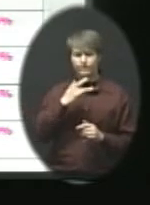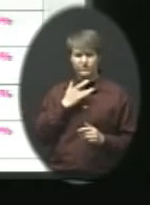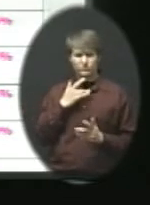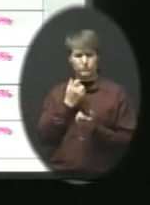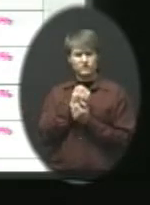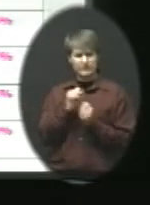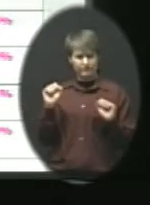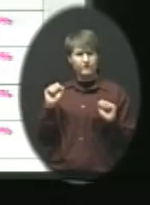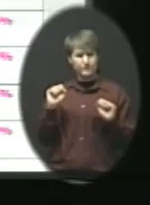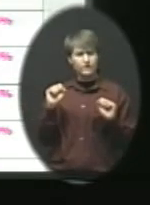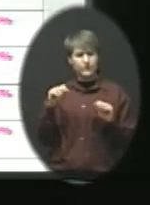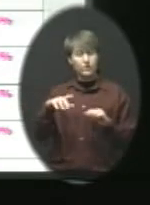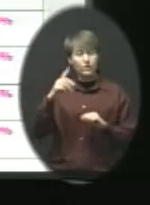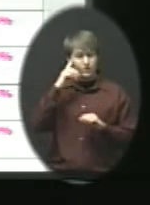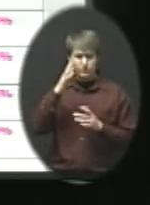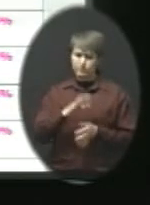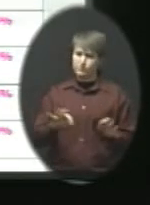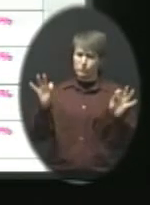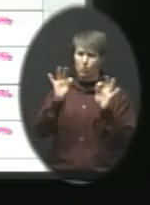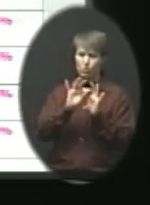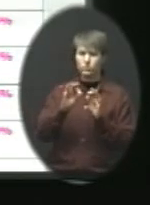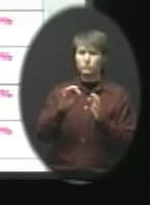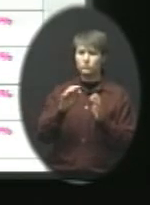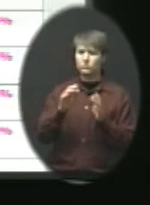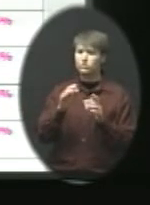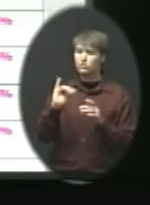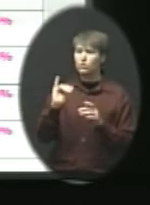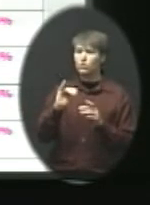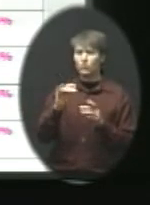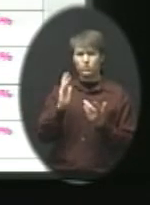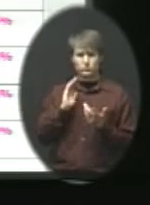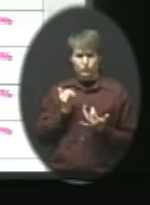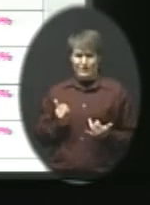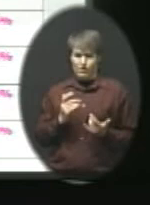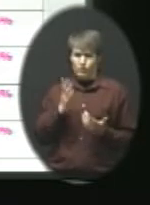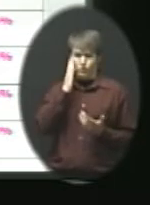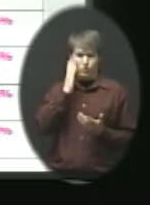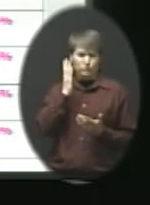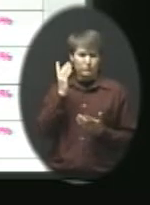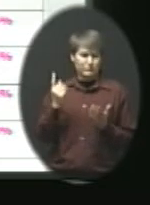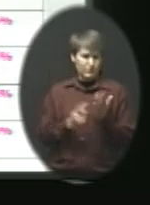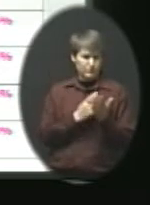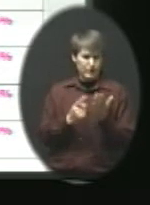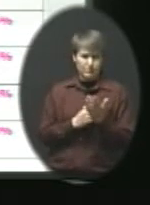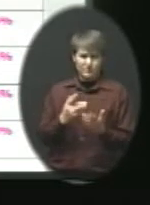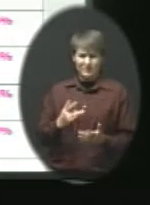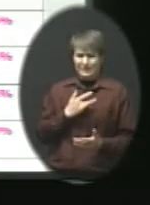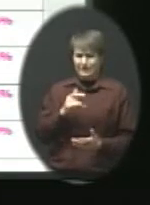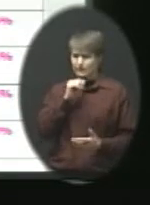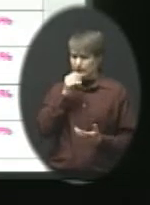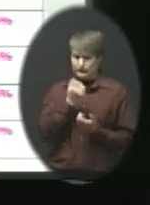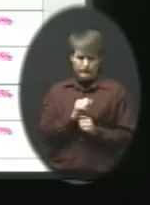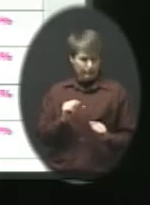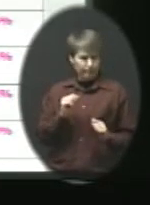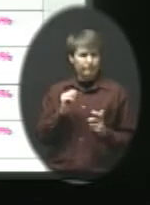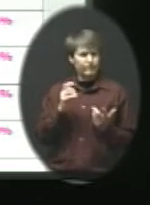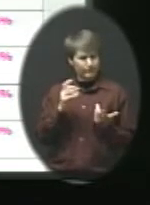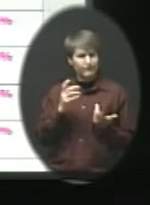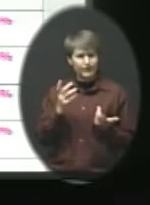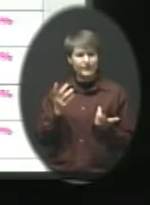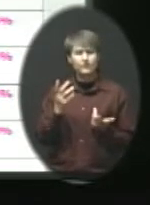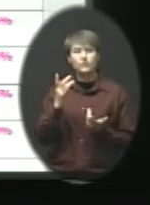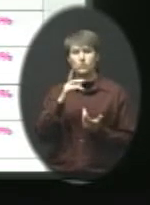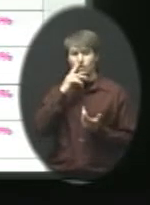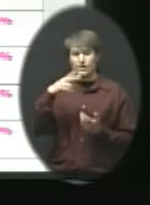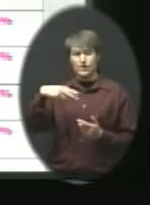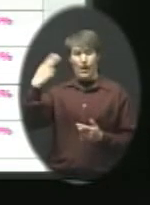I think, is a very important one in our day and age of not having sometimes a feeling of safety and security. We have a very